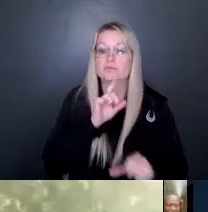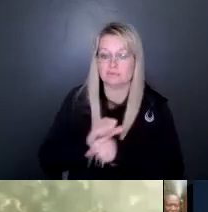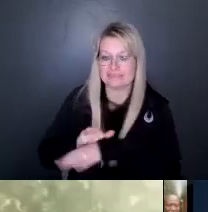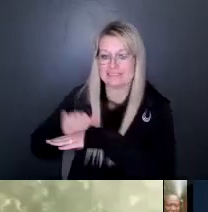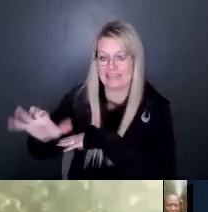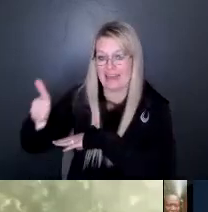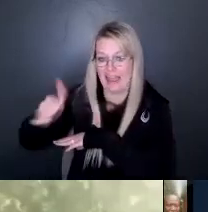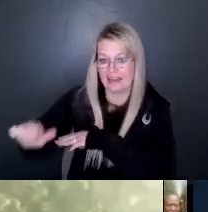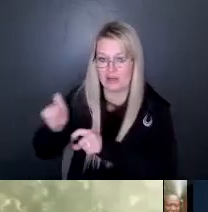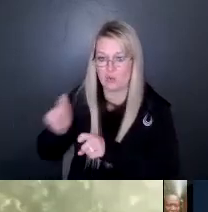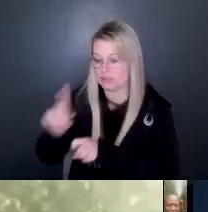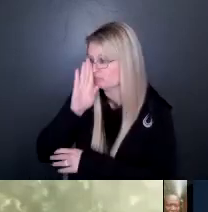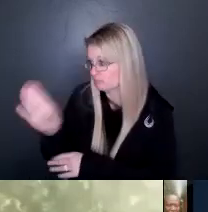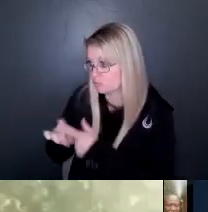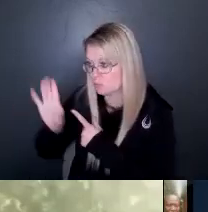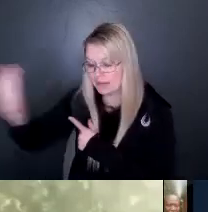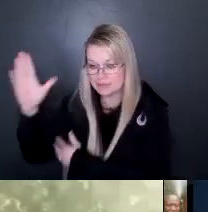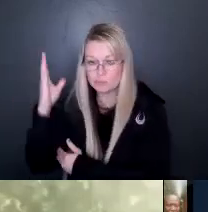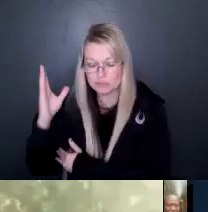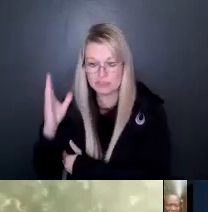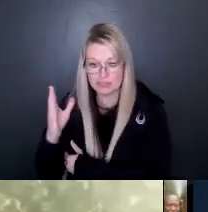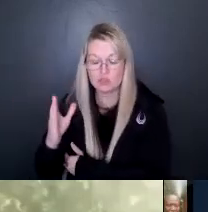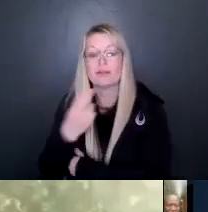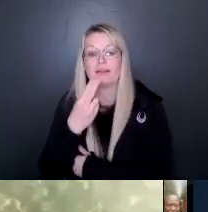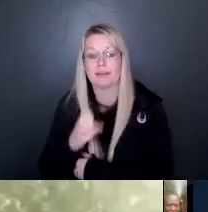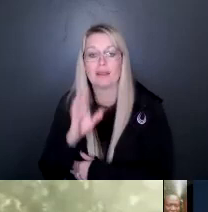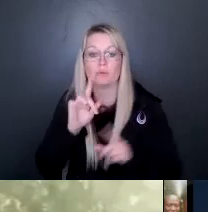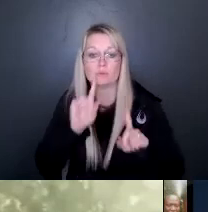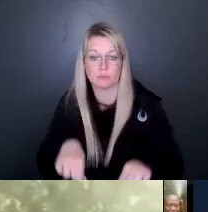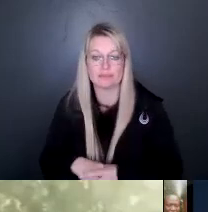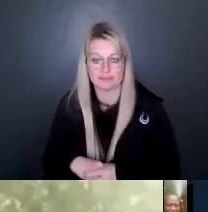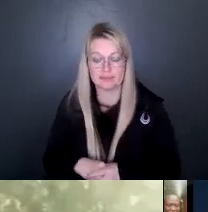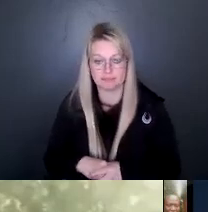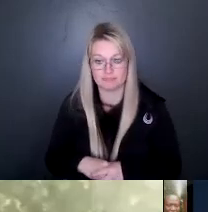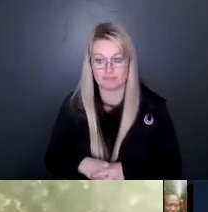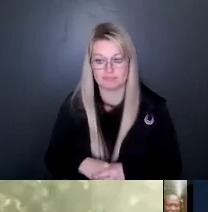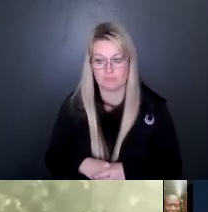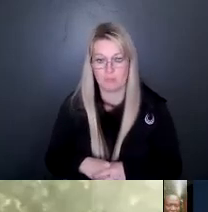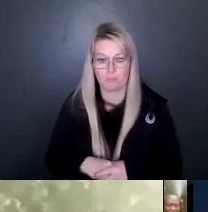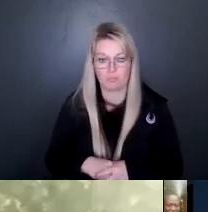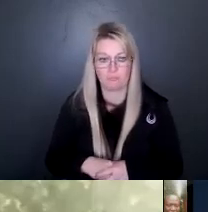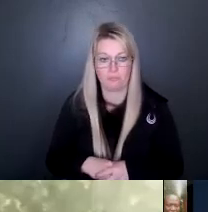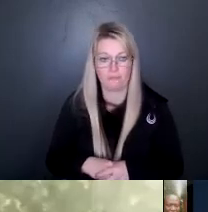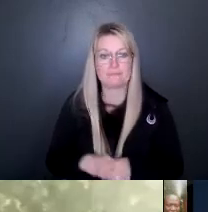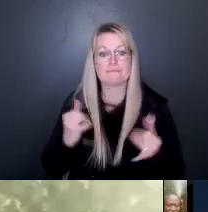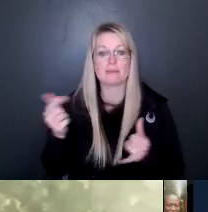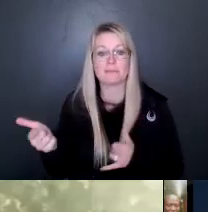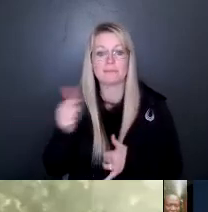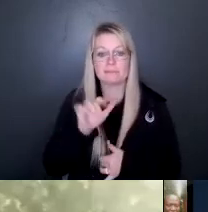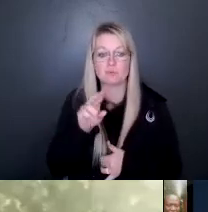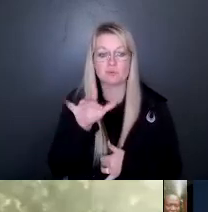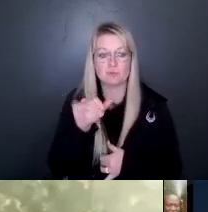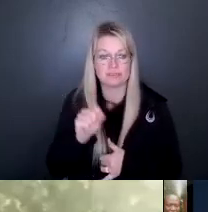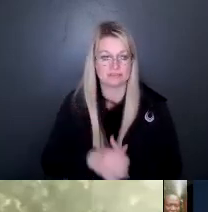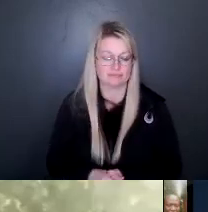any questions that might be directed towards his presentation to him, and he will be able to respond directly. So again, here is Mr.